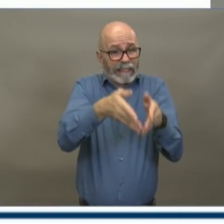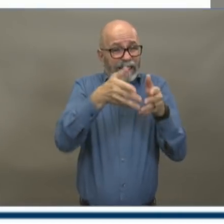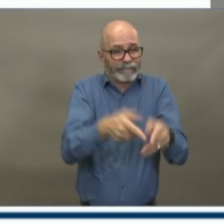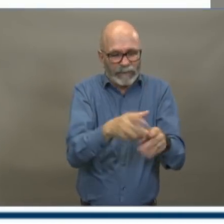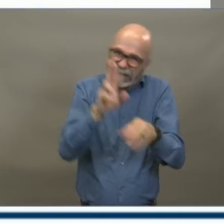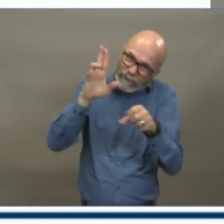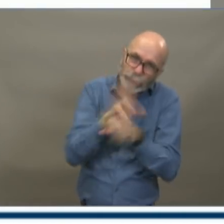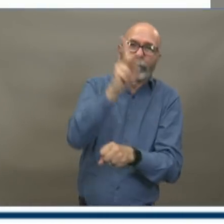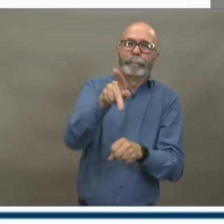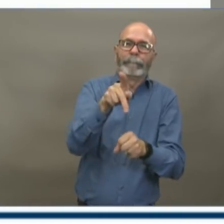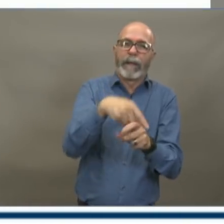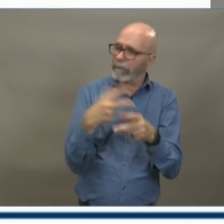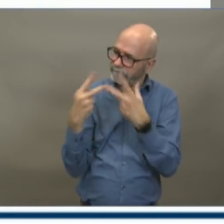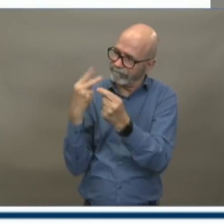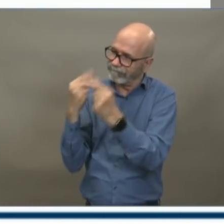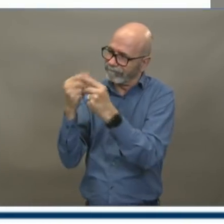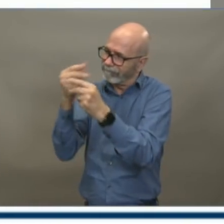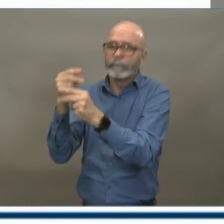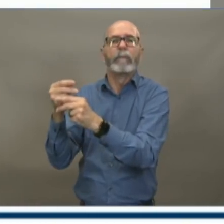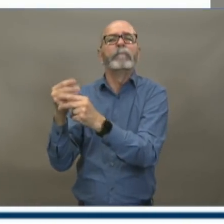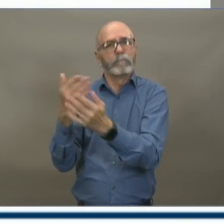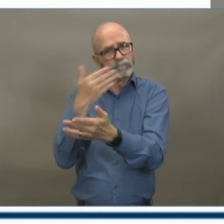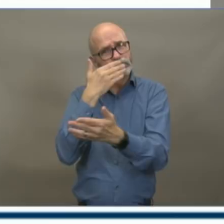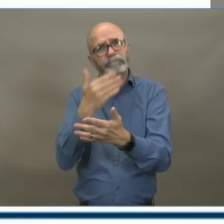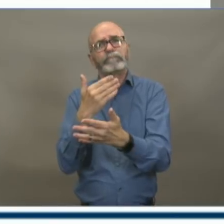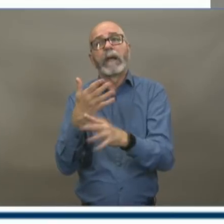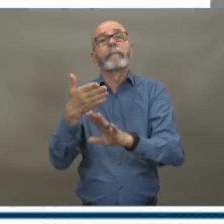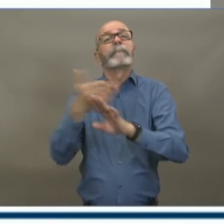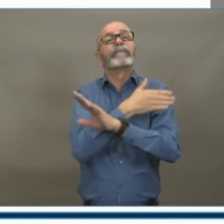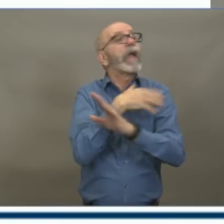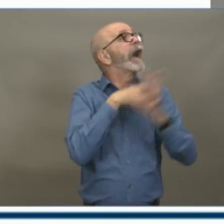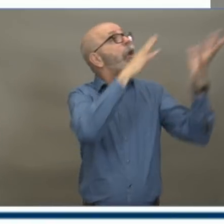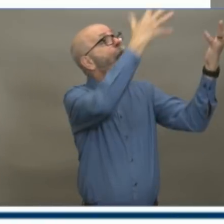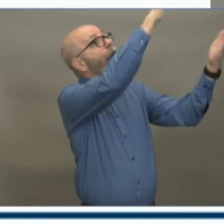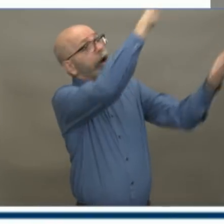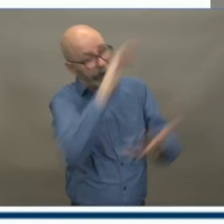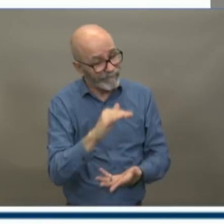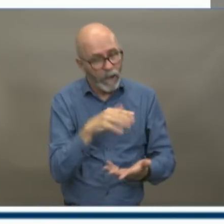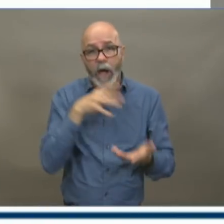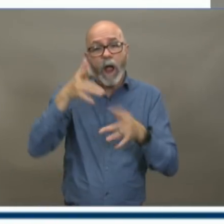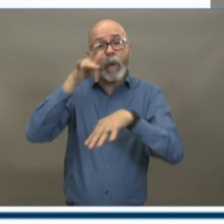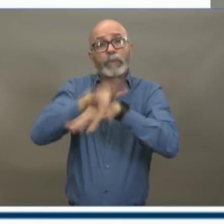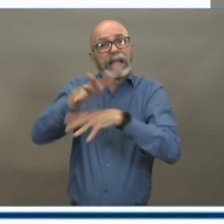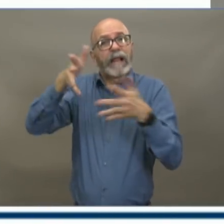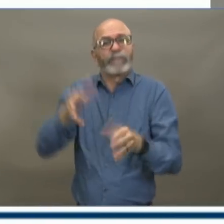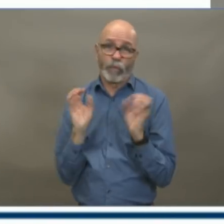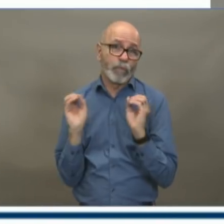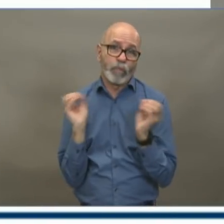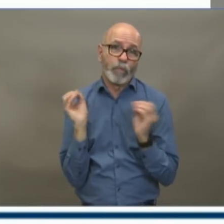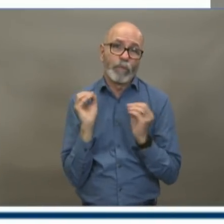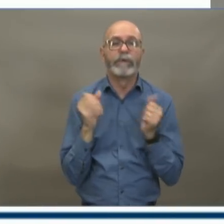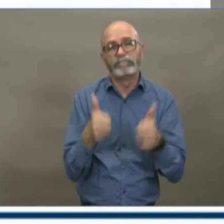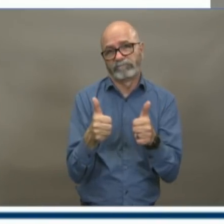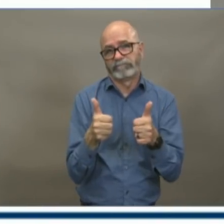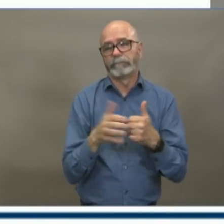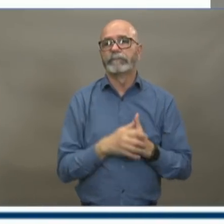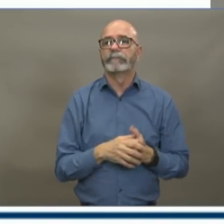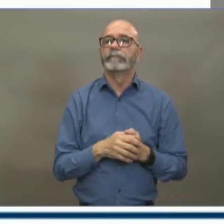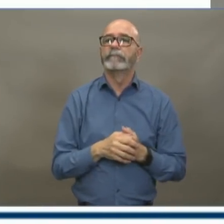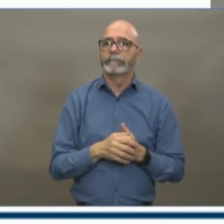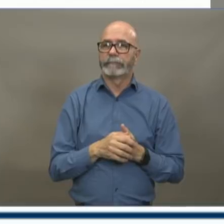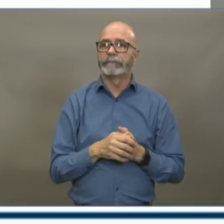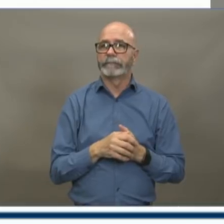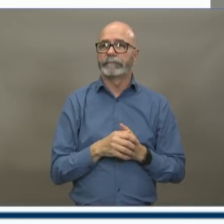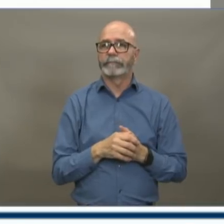we get additional vaccine from the federal procurement. We also talked last week about some